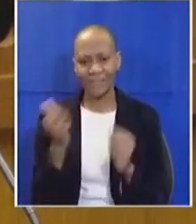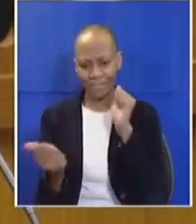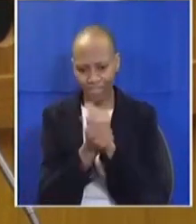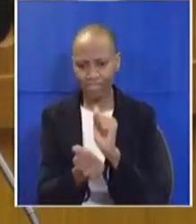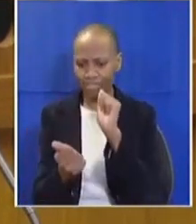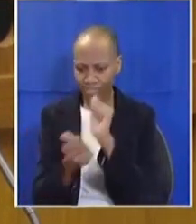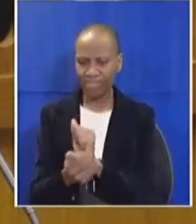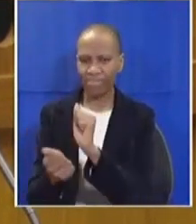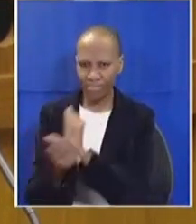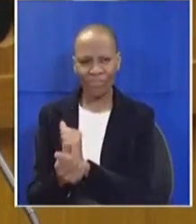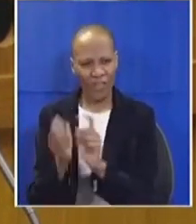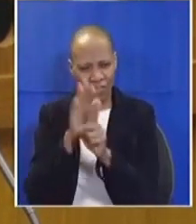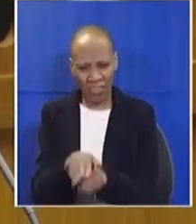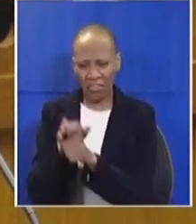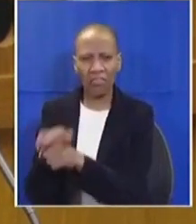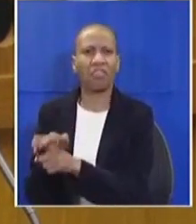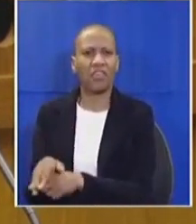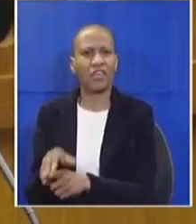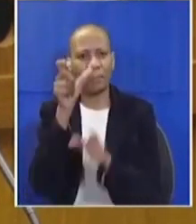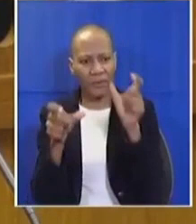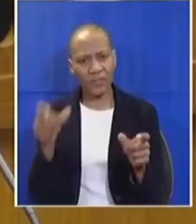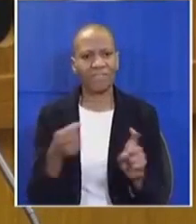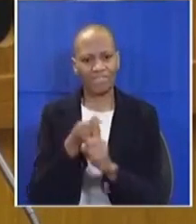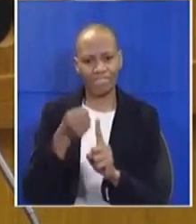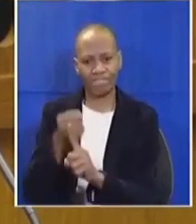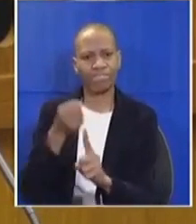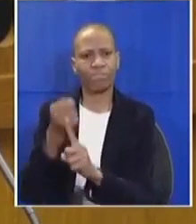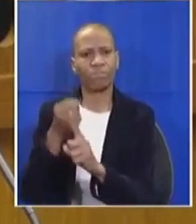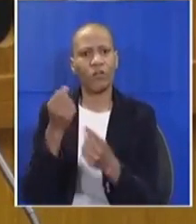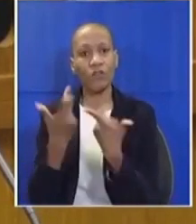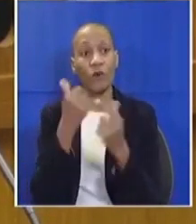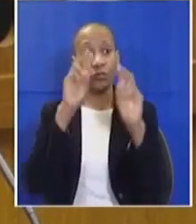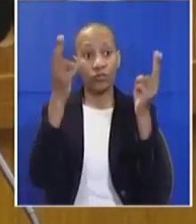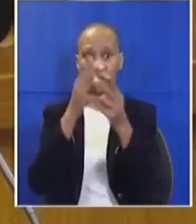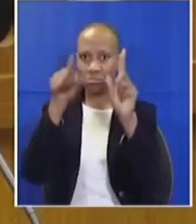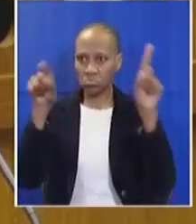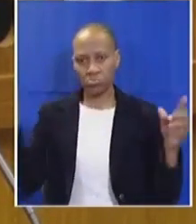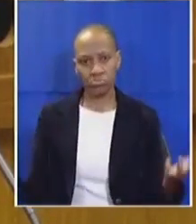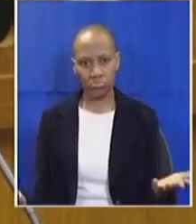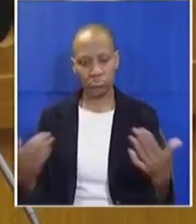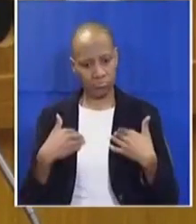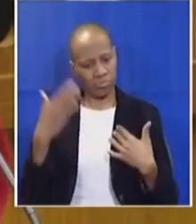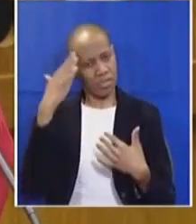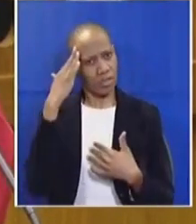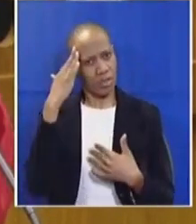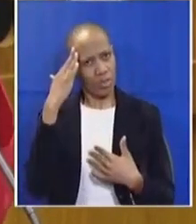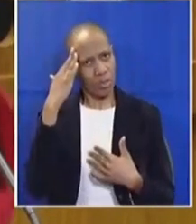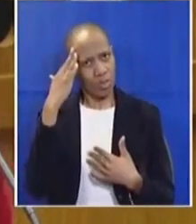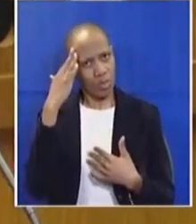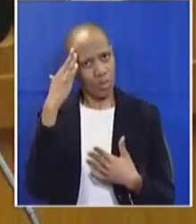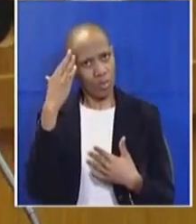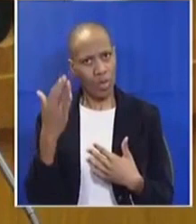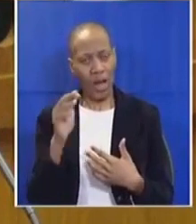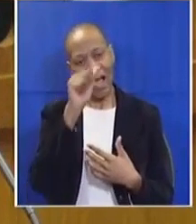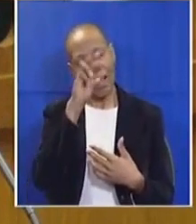arresting, persecuting, and expelling student activists from the universities. We know of